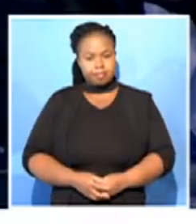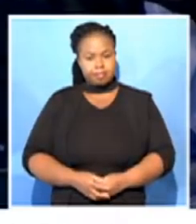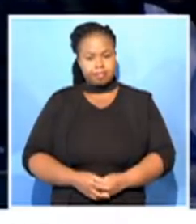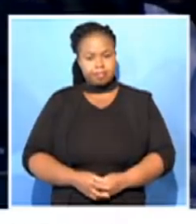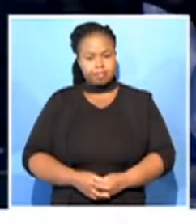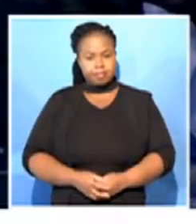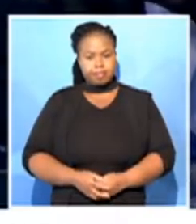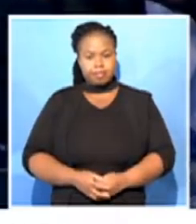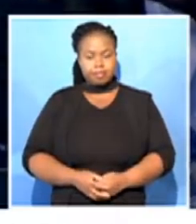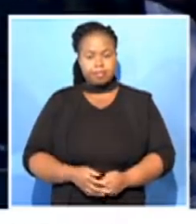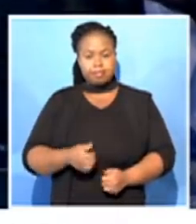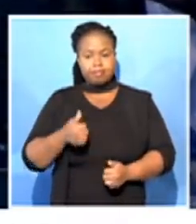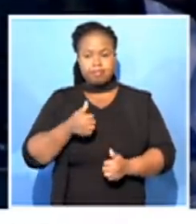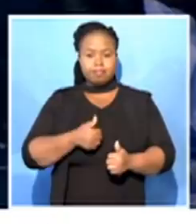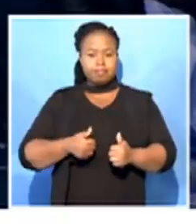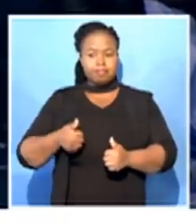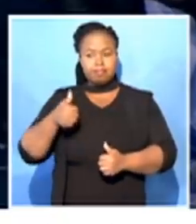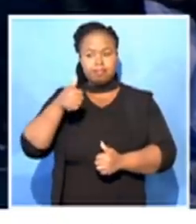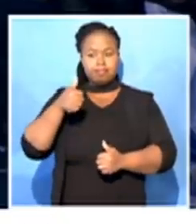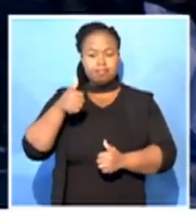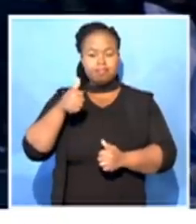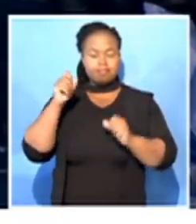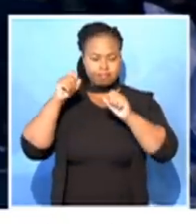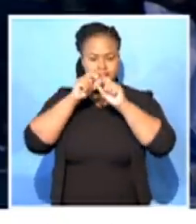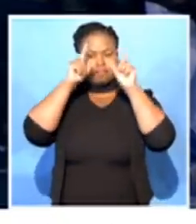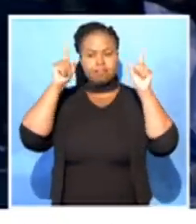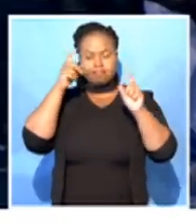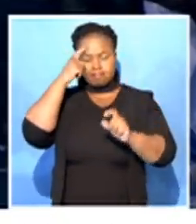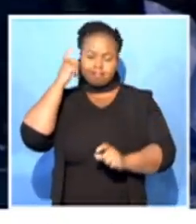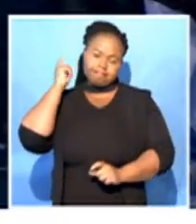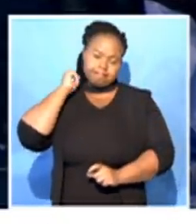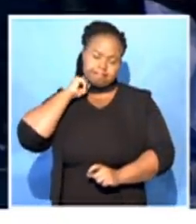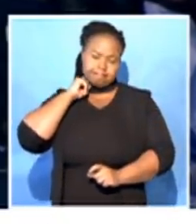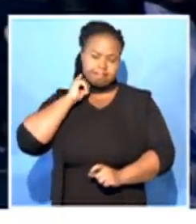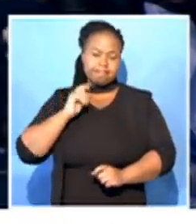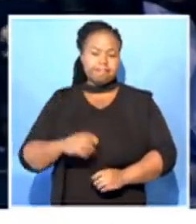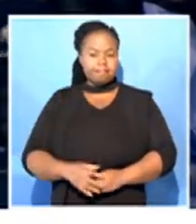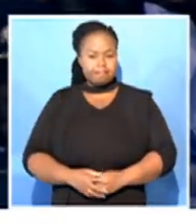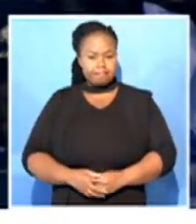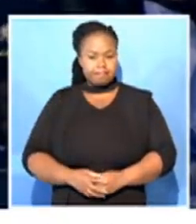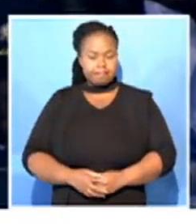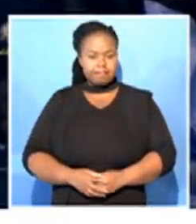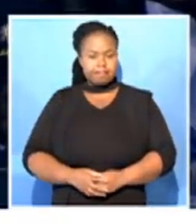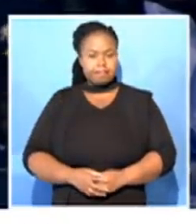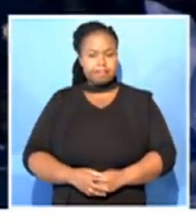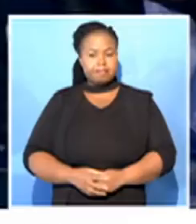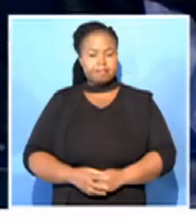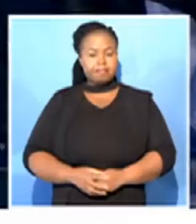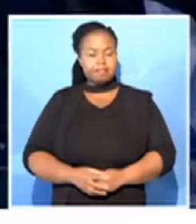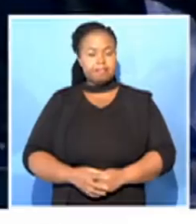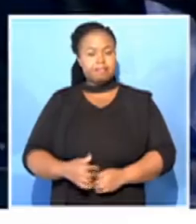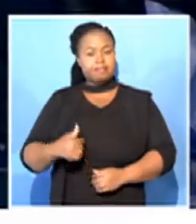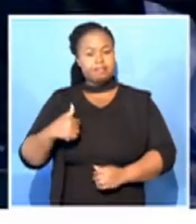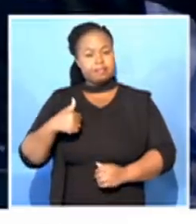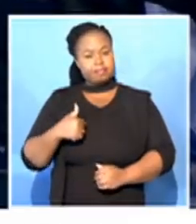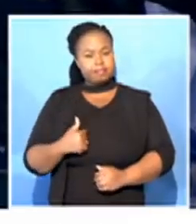calling, and in full realization of the high calling, I assume as President of the